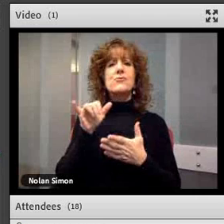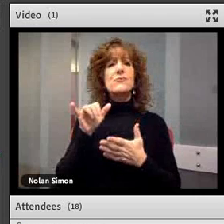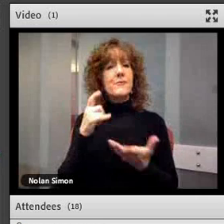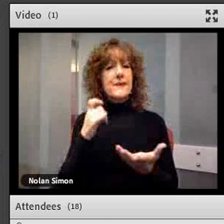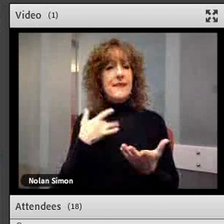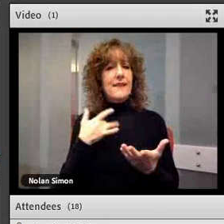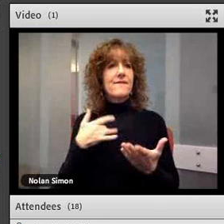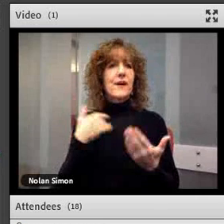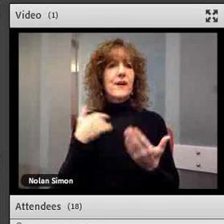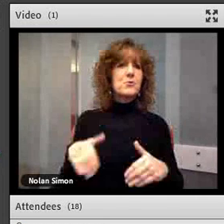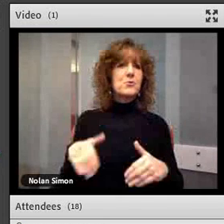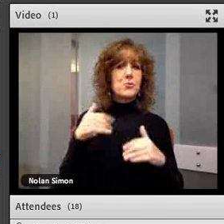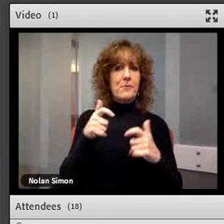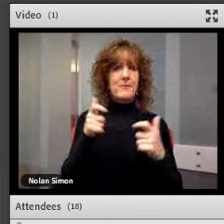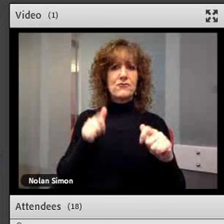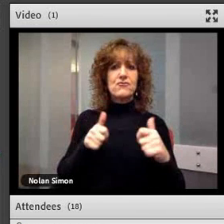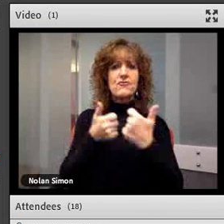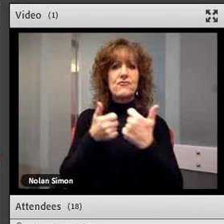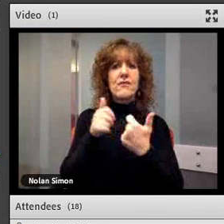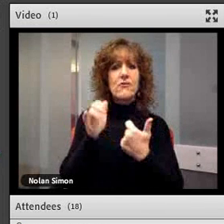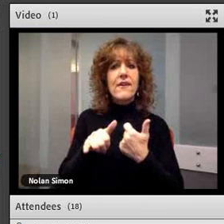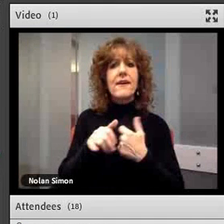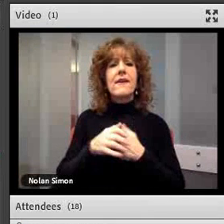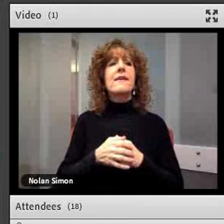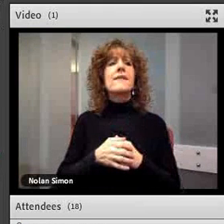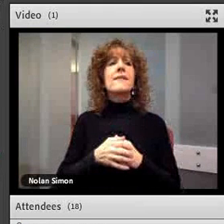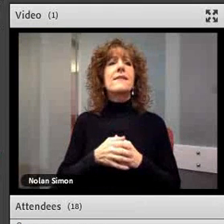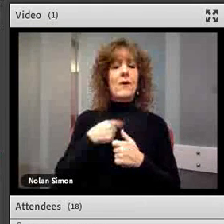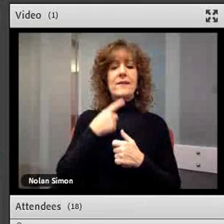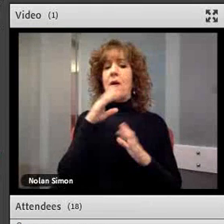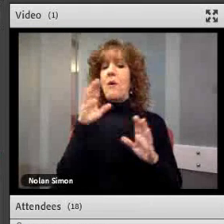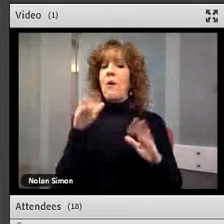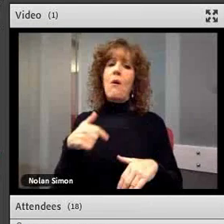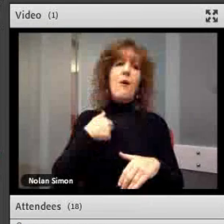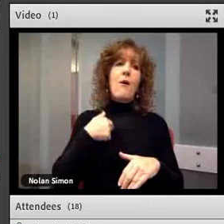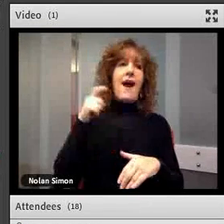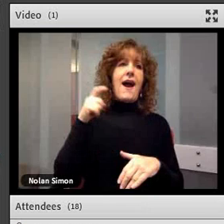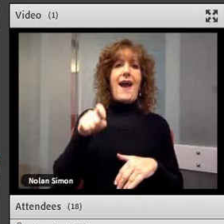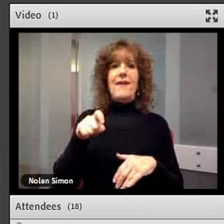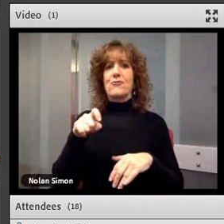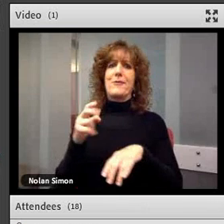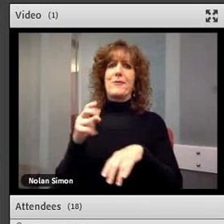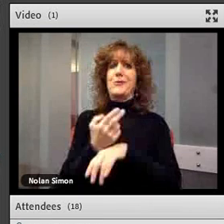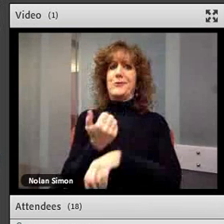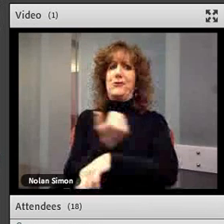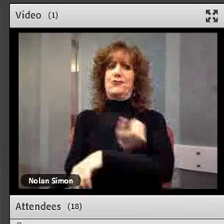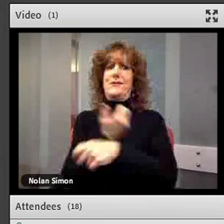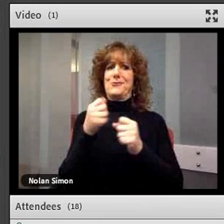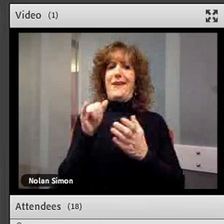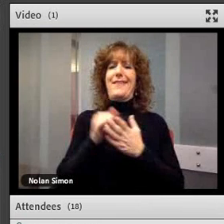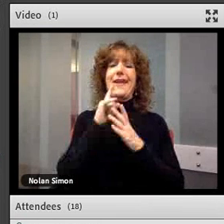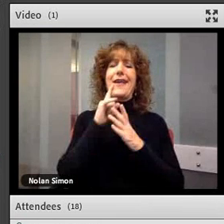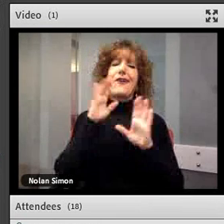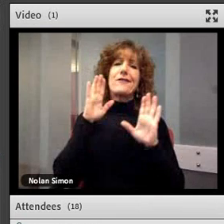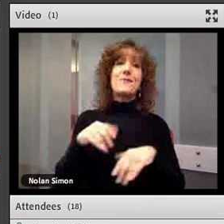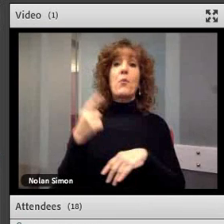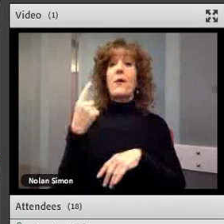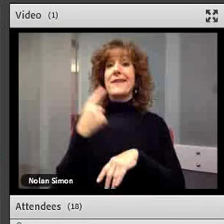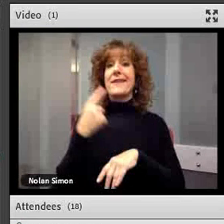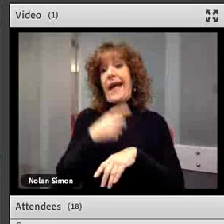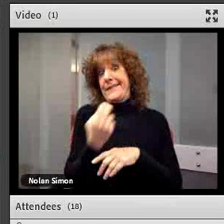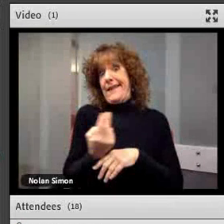that because I saw it as a huge challenge. And I always said, oh, I'd have to be on drugs to try that. And then I said, well,